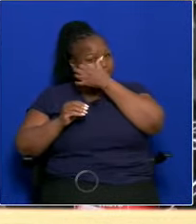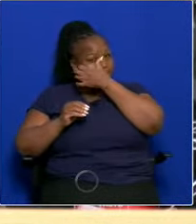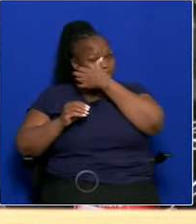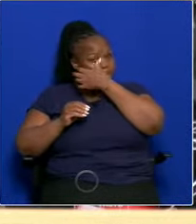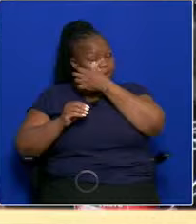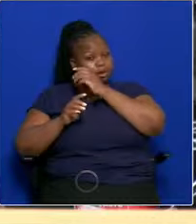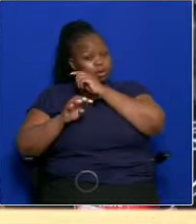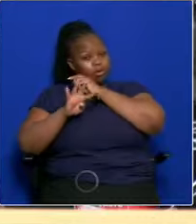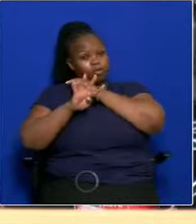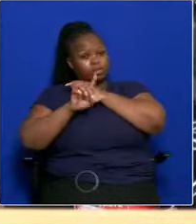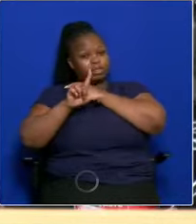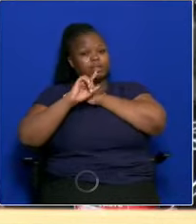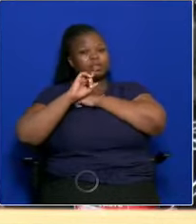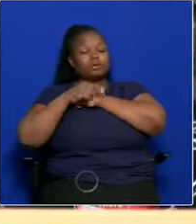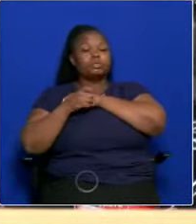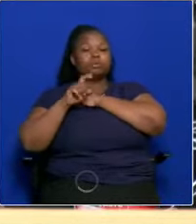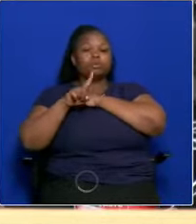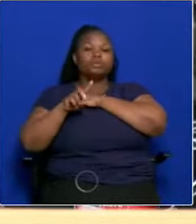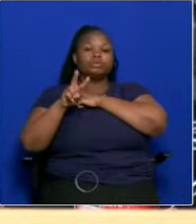47,120.